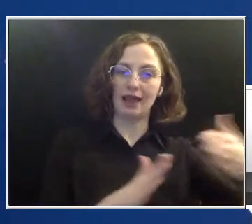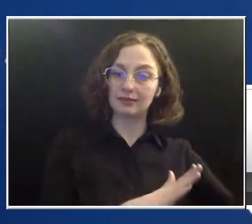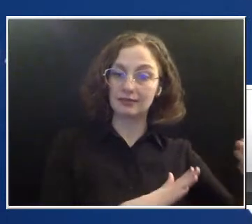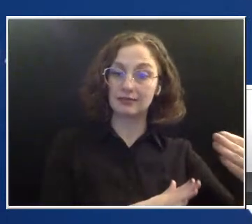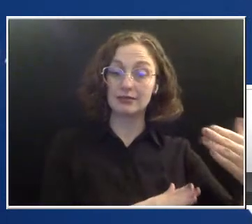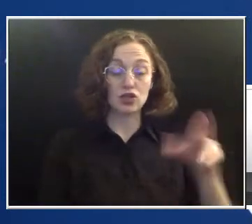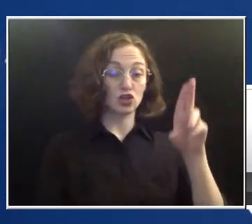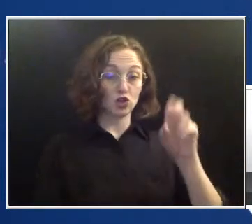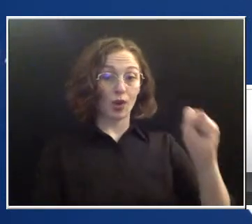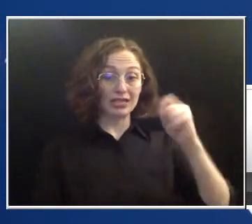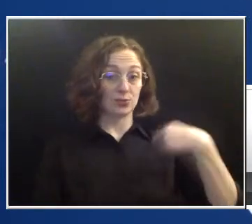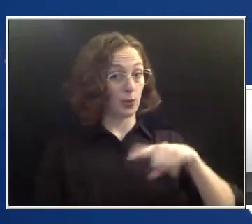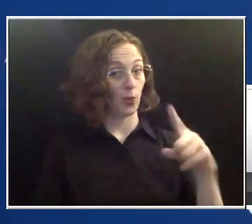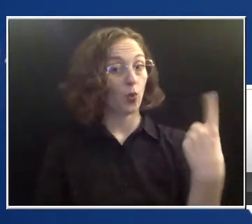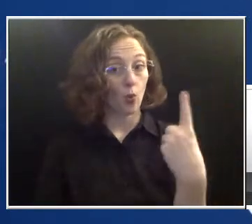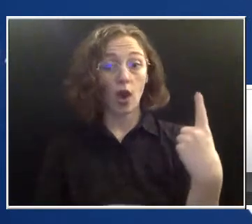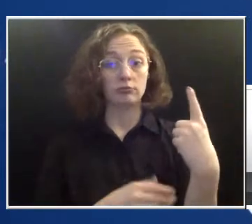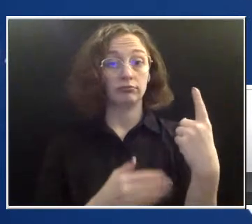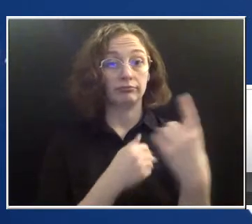we had almost